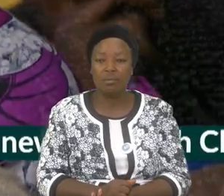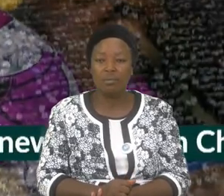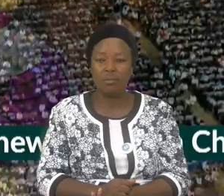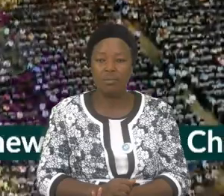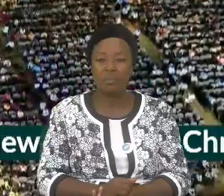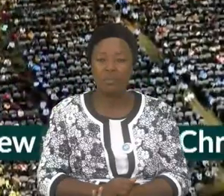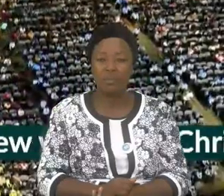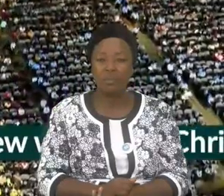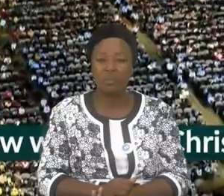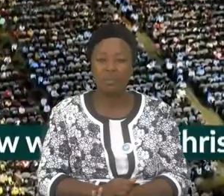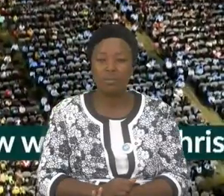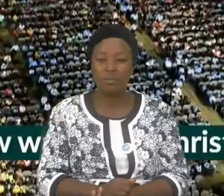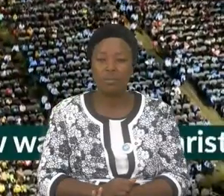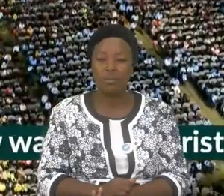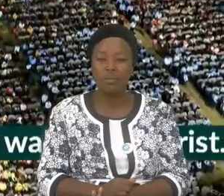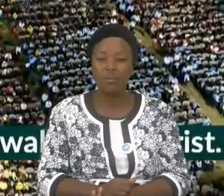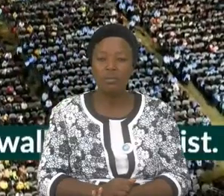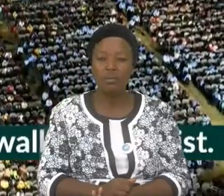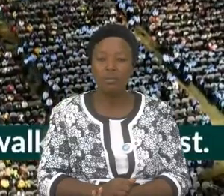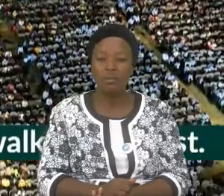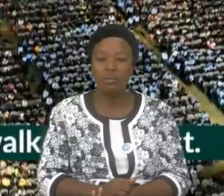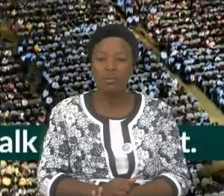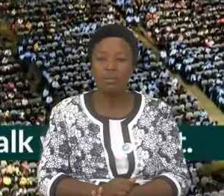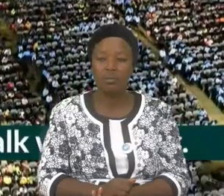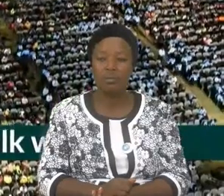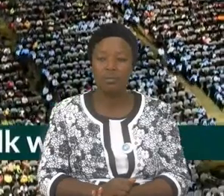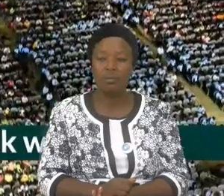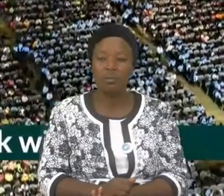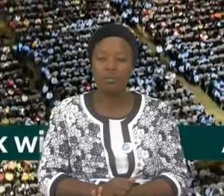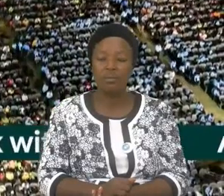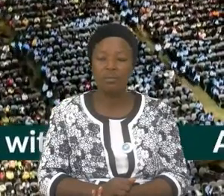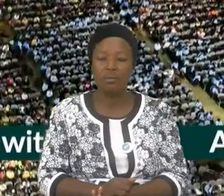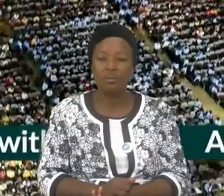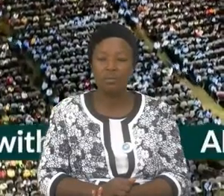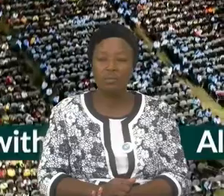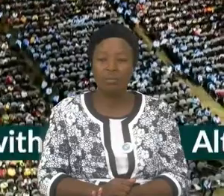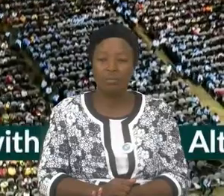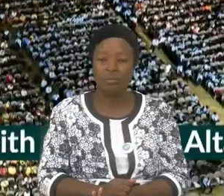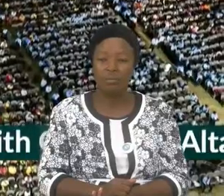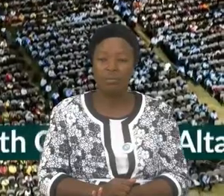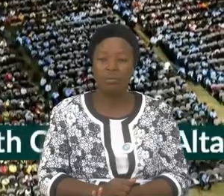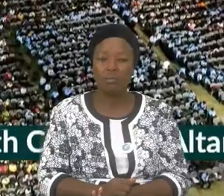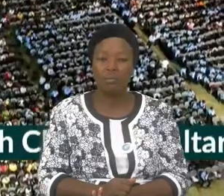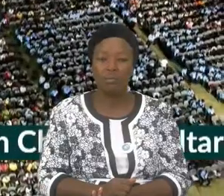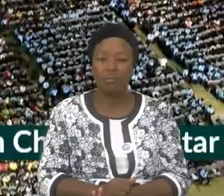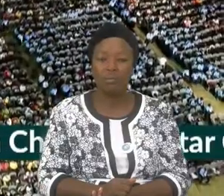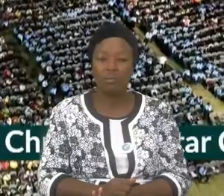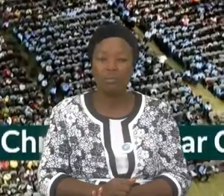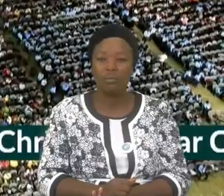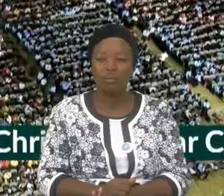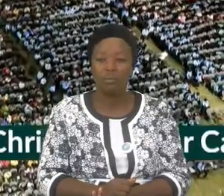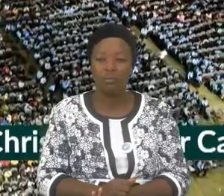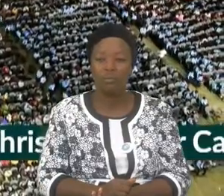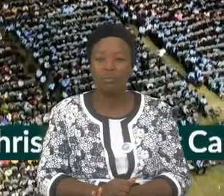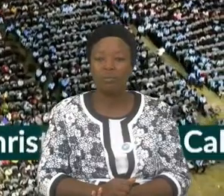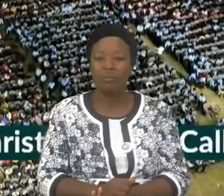Those at the back, I cannot see anybody waving. If you are finished, can you wave to